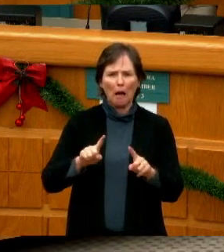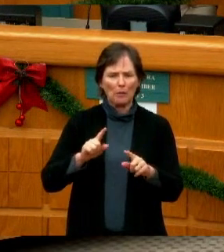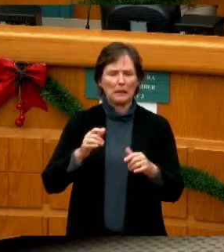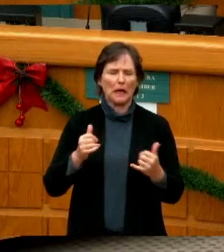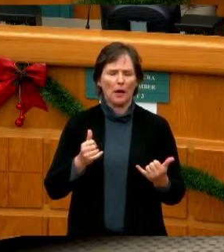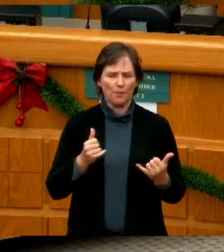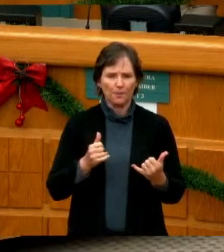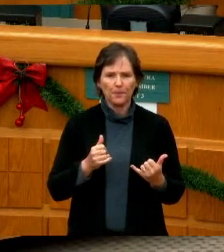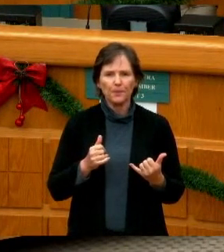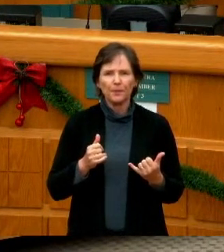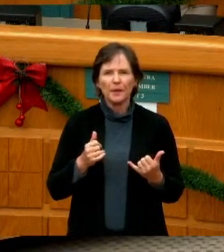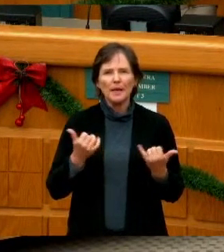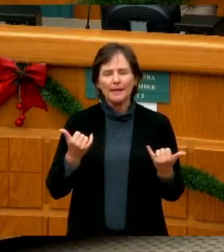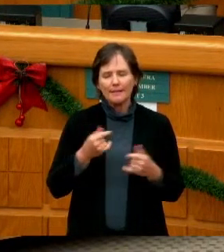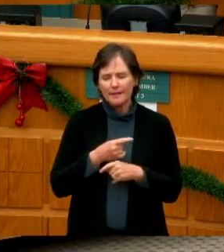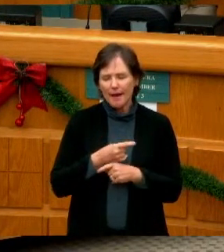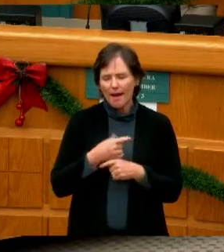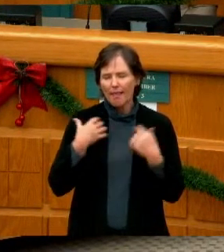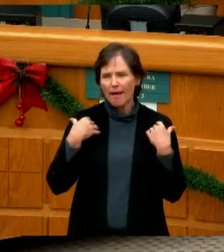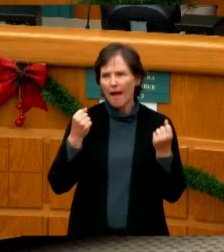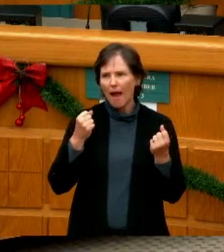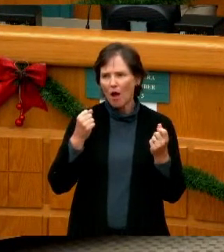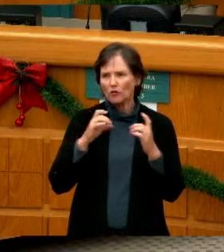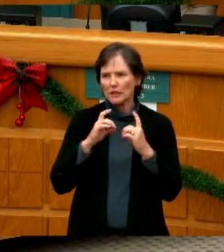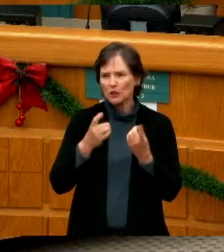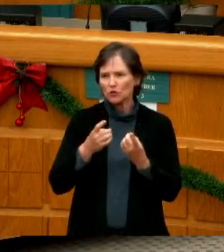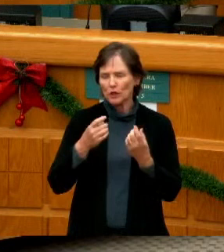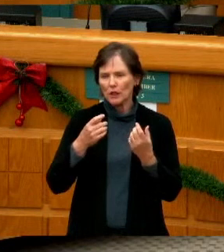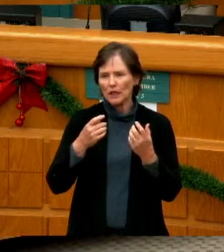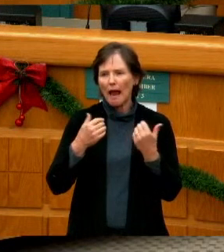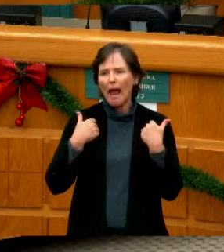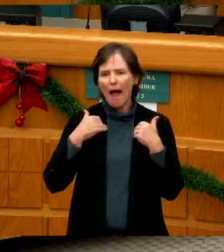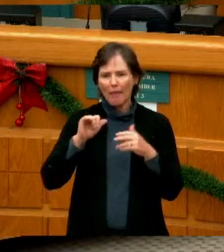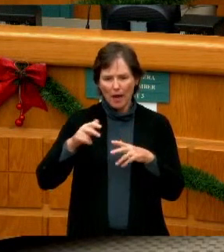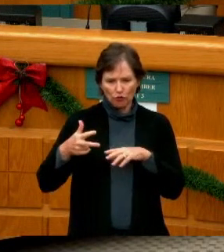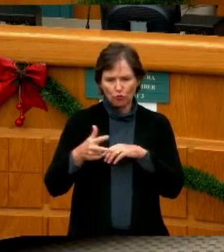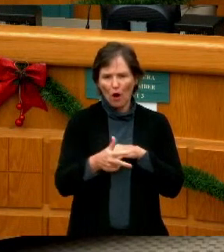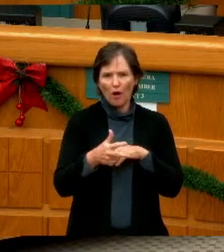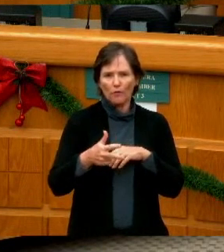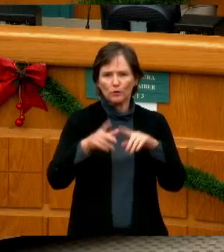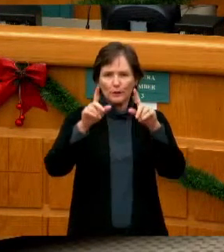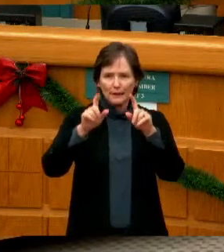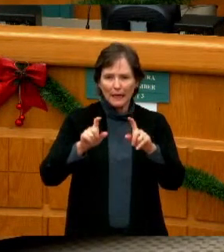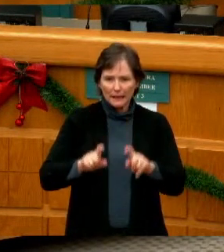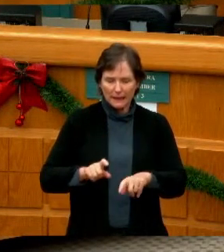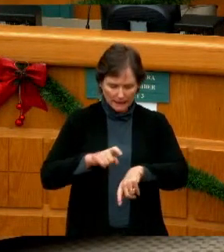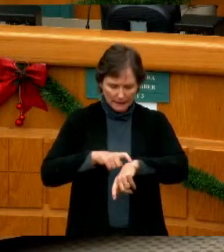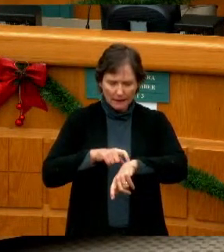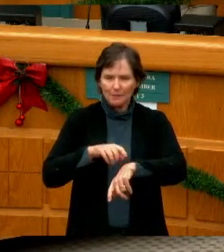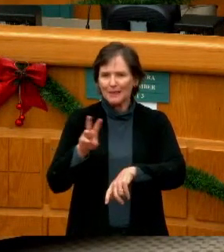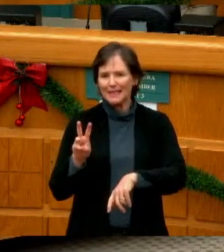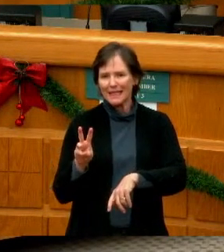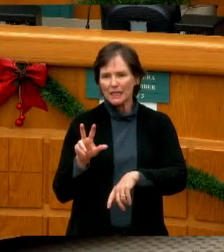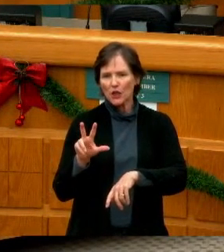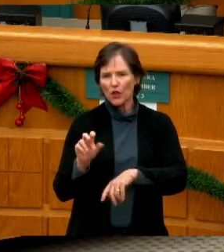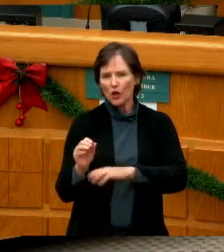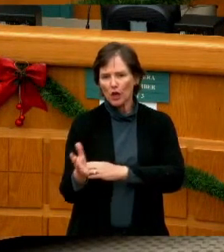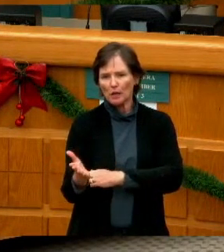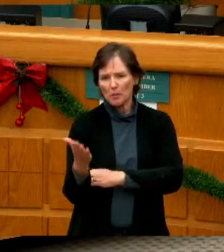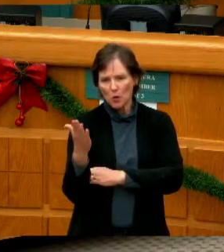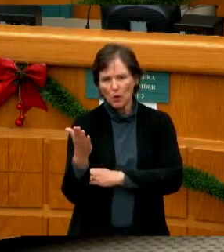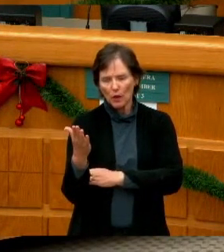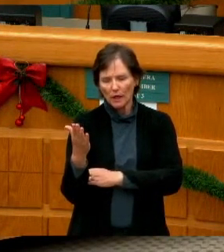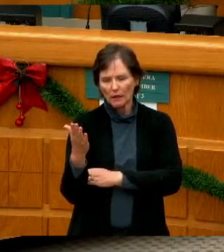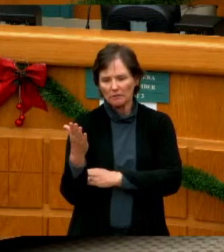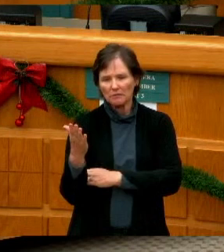what we have currently going on. So today the health district had our COVID-19 drive-through testing this morning